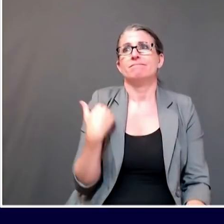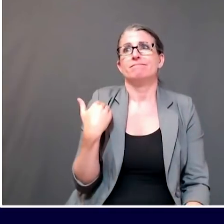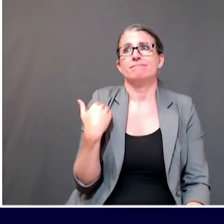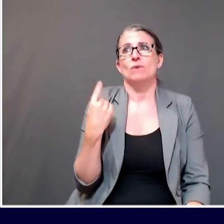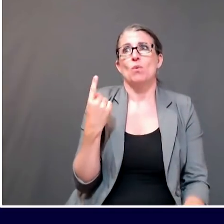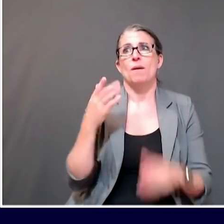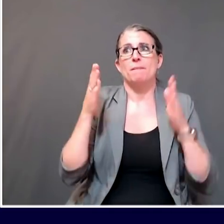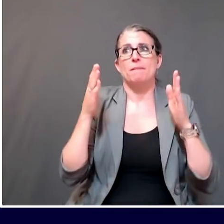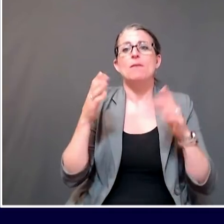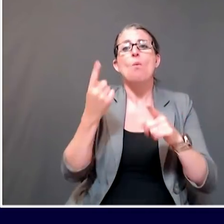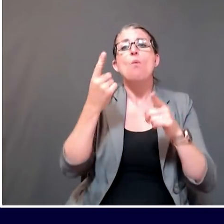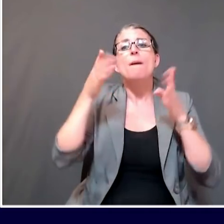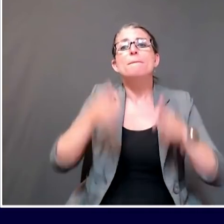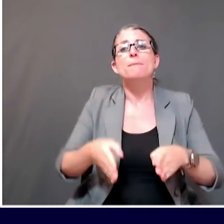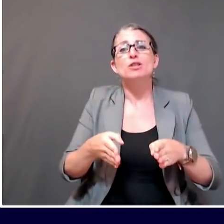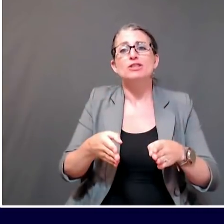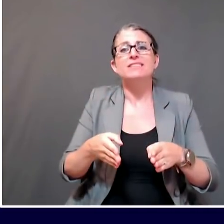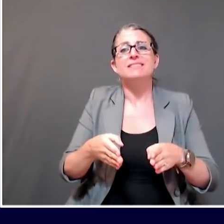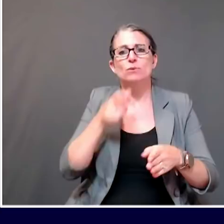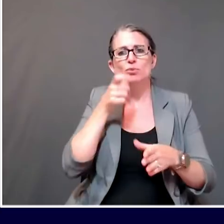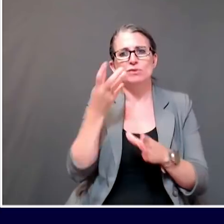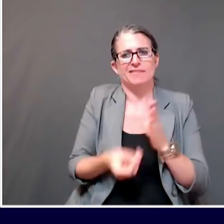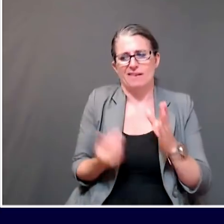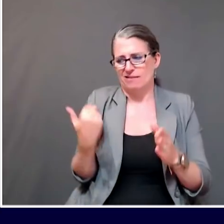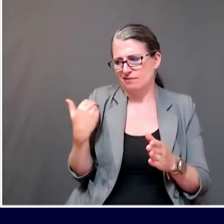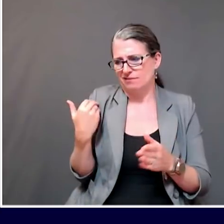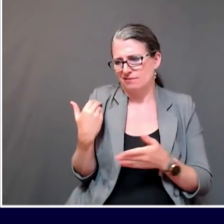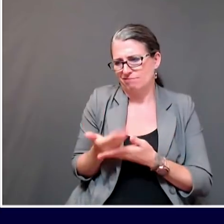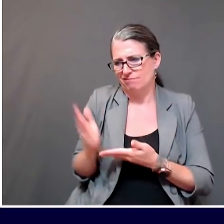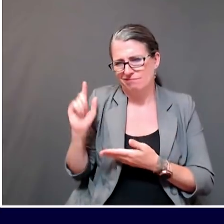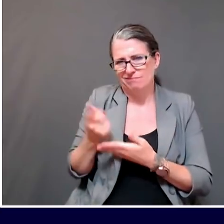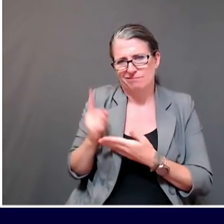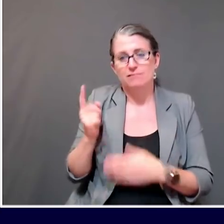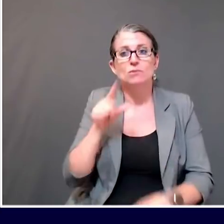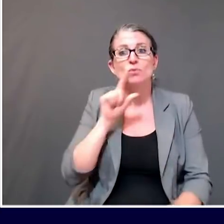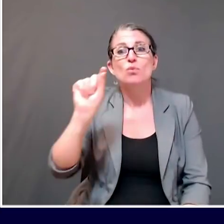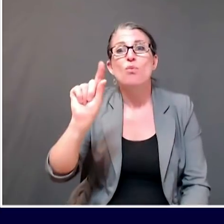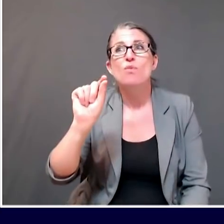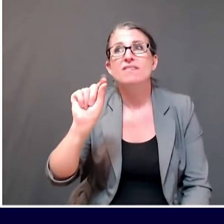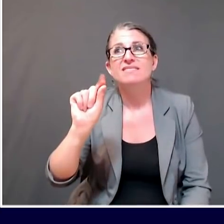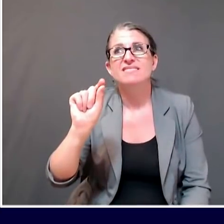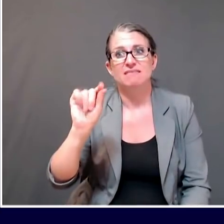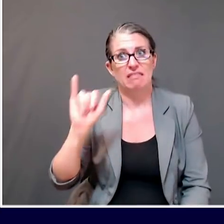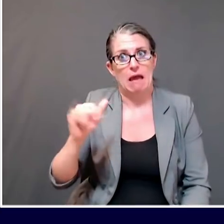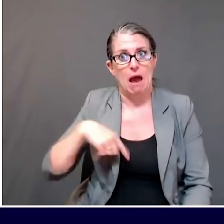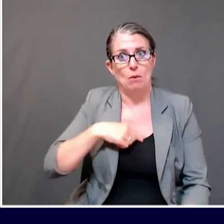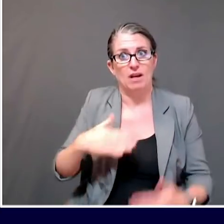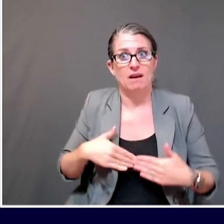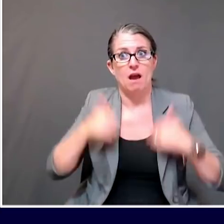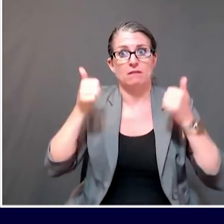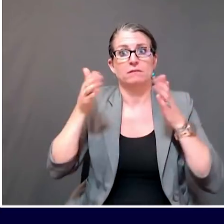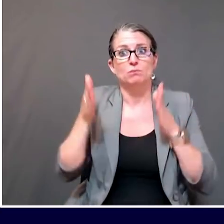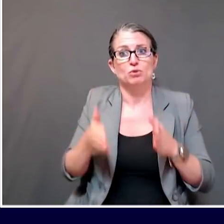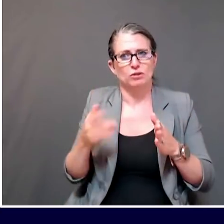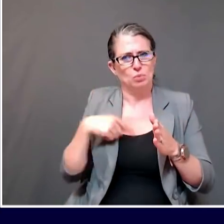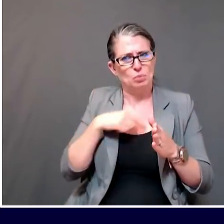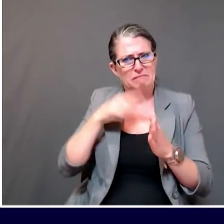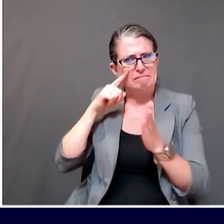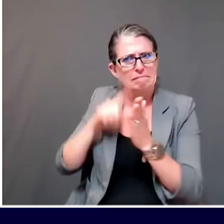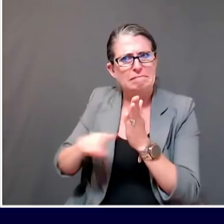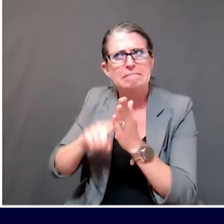take away from that news? Yeah, Bob, you're right. That was a hard and a